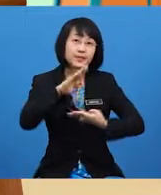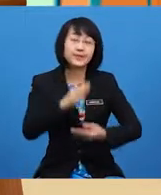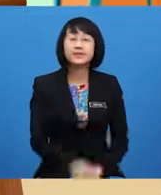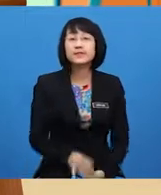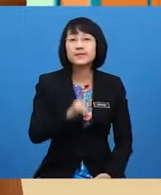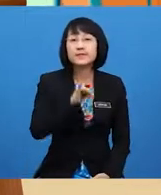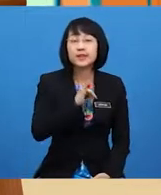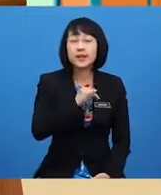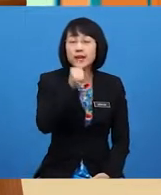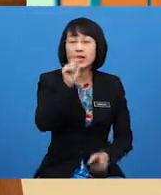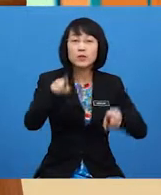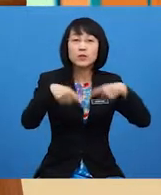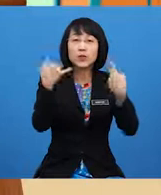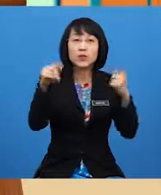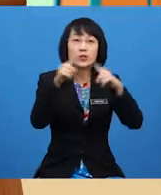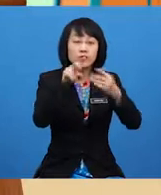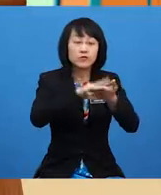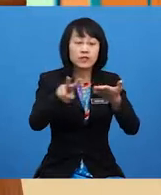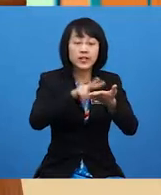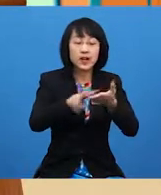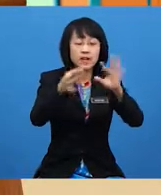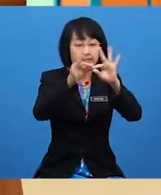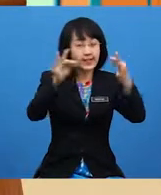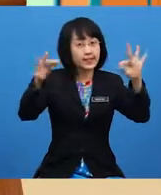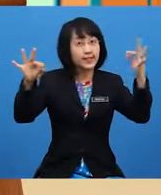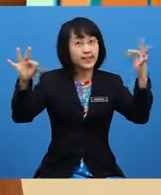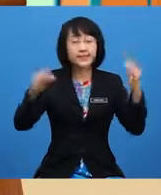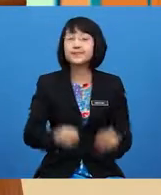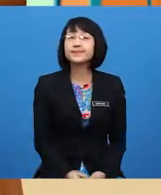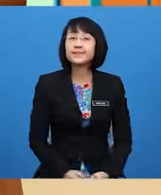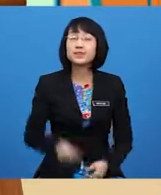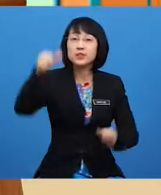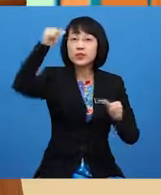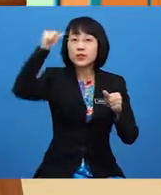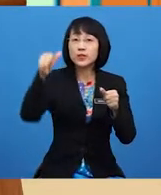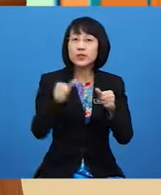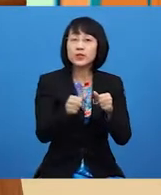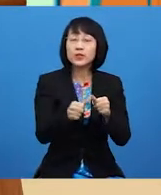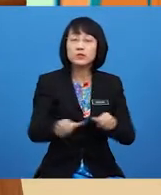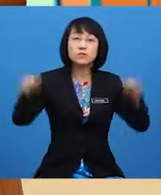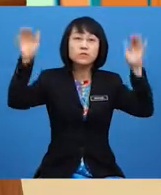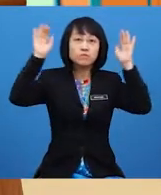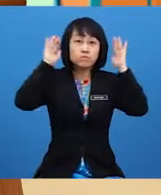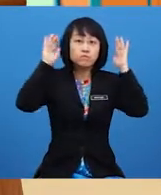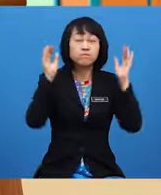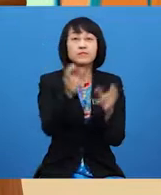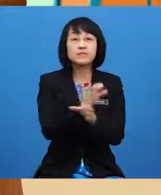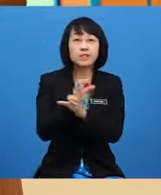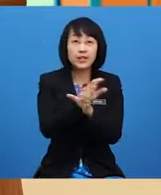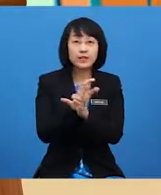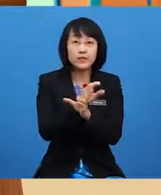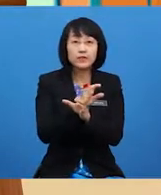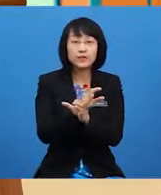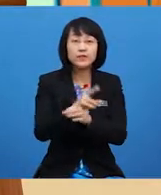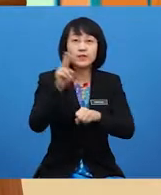am going to read out a sentence. So, remember to listen carefully. Use